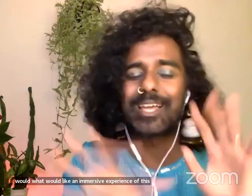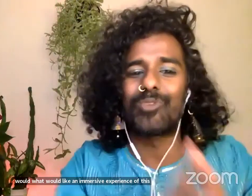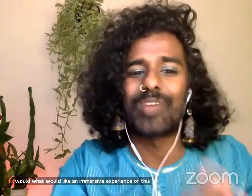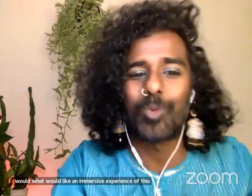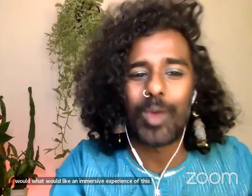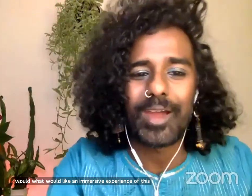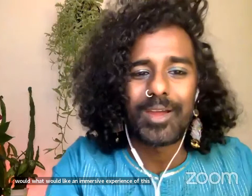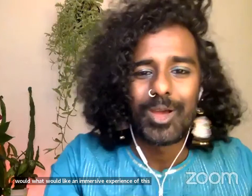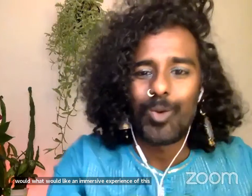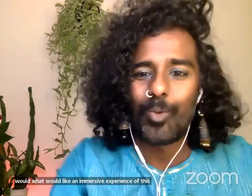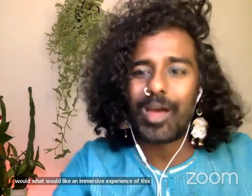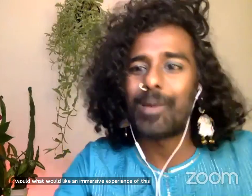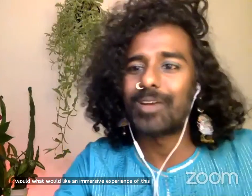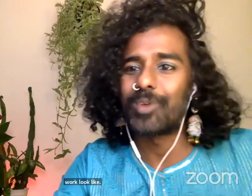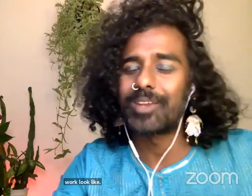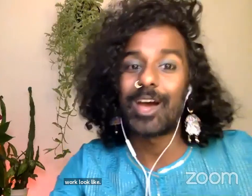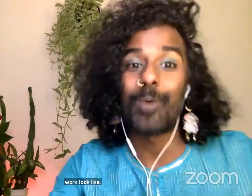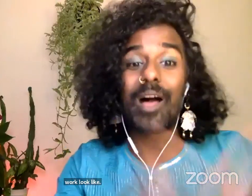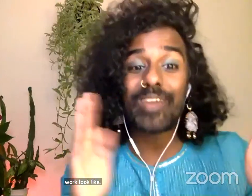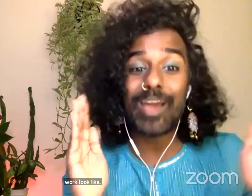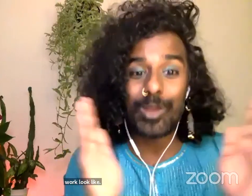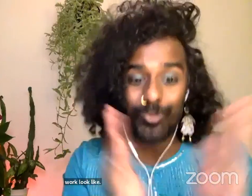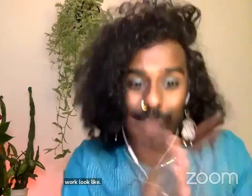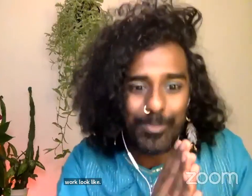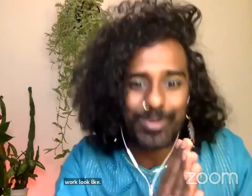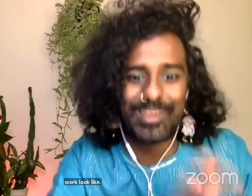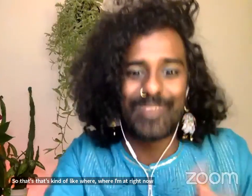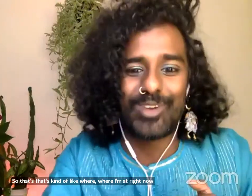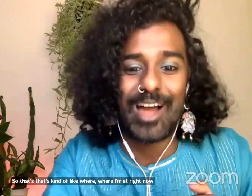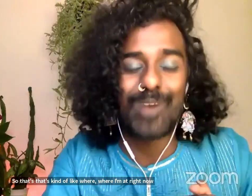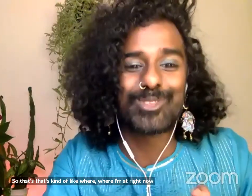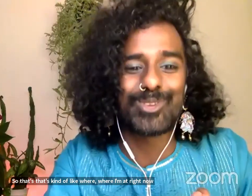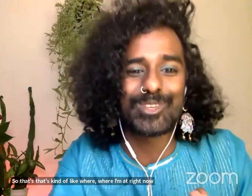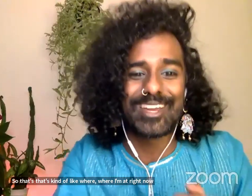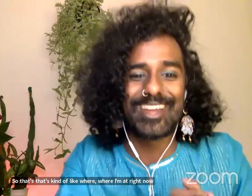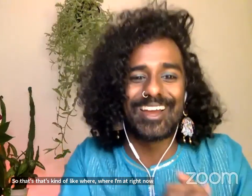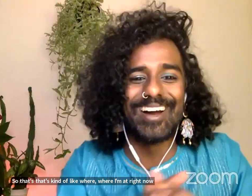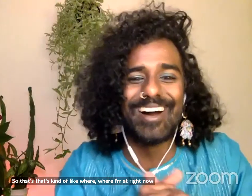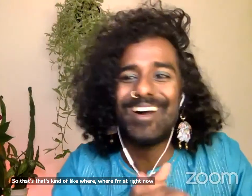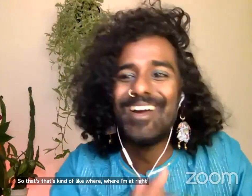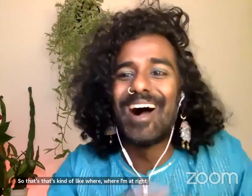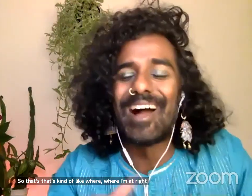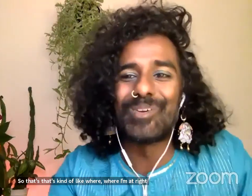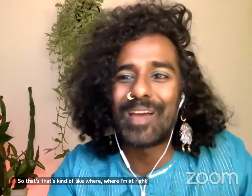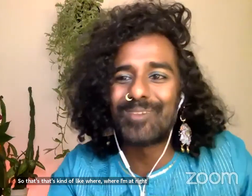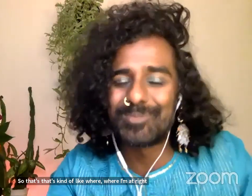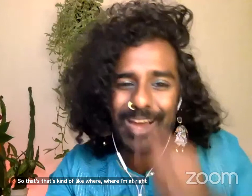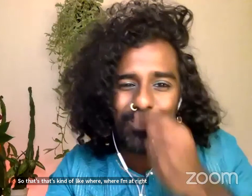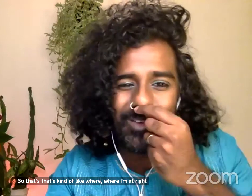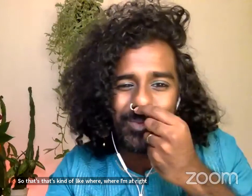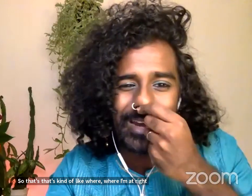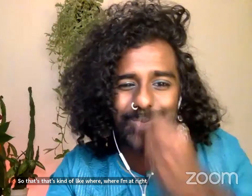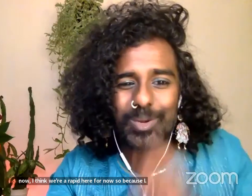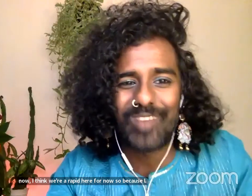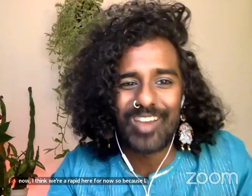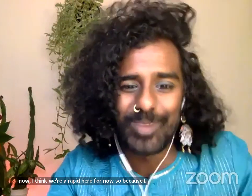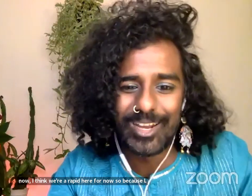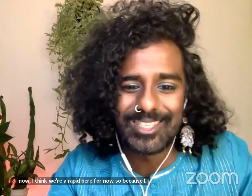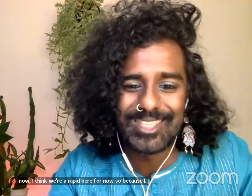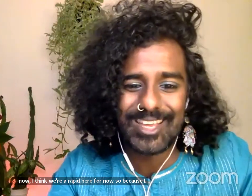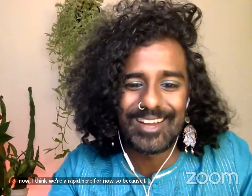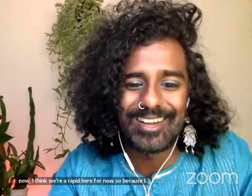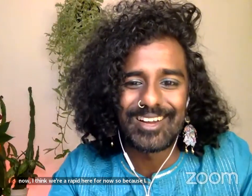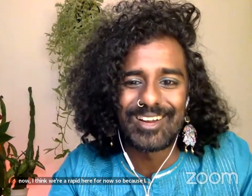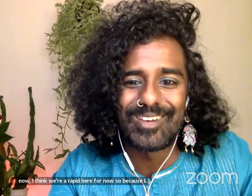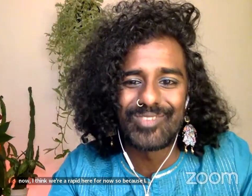those, that's kind of like where I'm at right now. I think I will wrap it here for now. So, because I know we have some time, we have about like 25